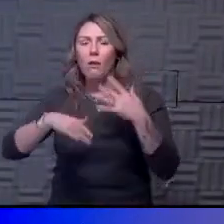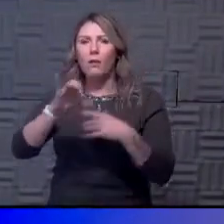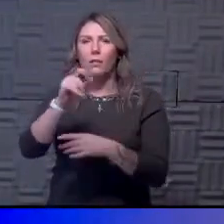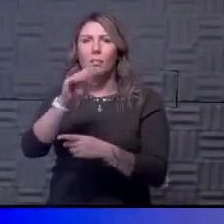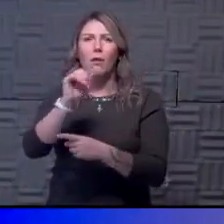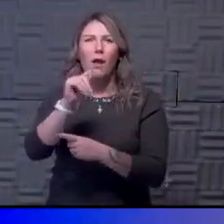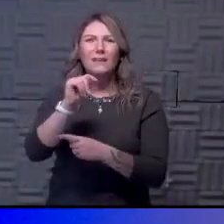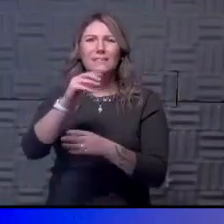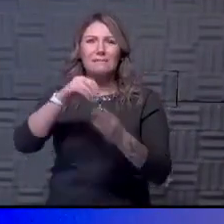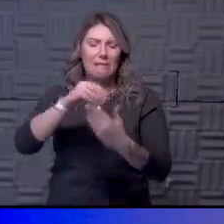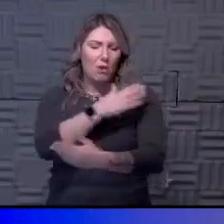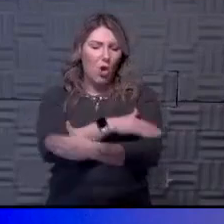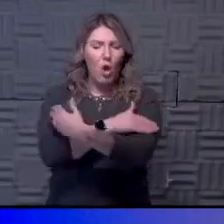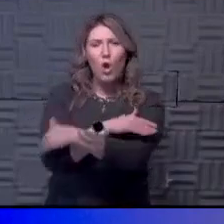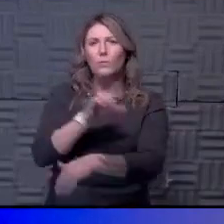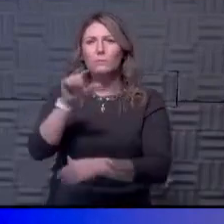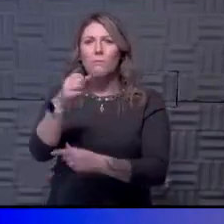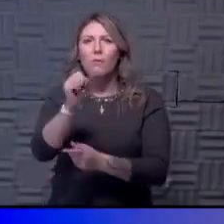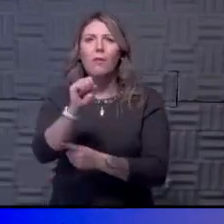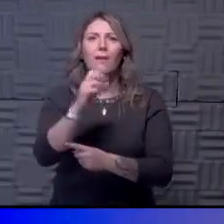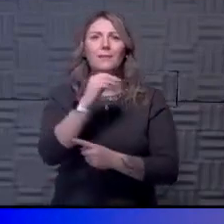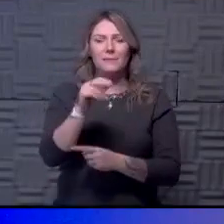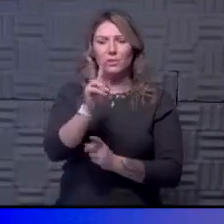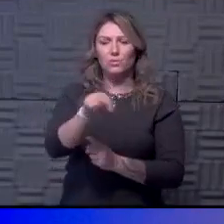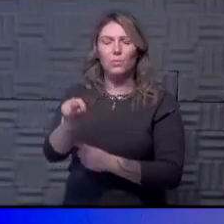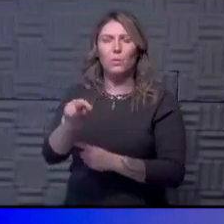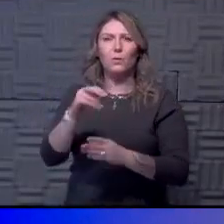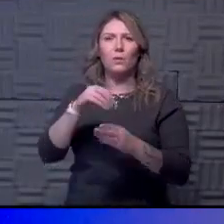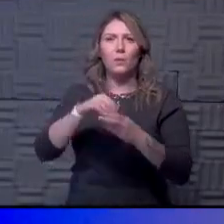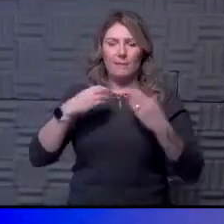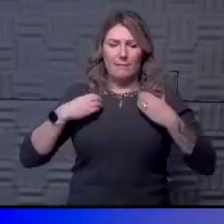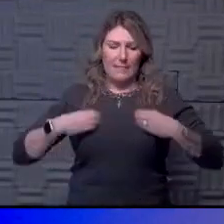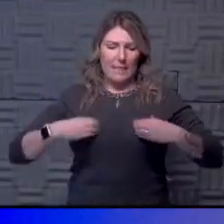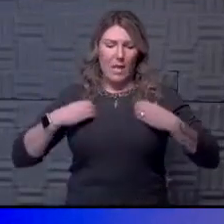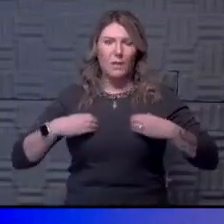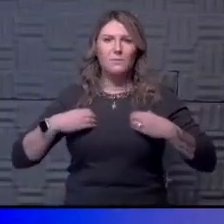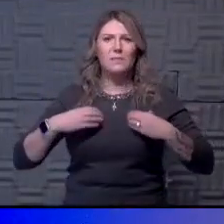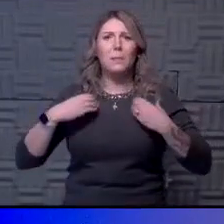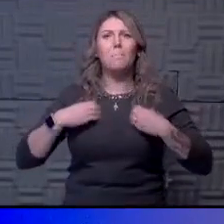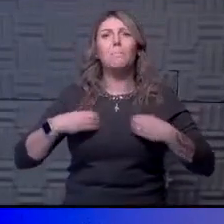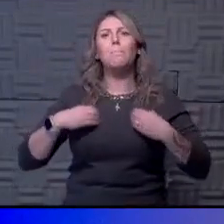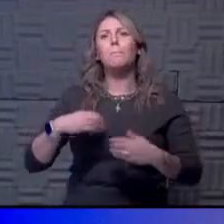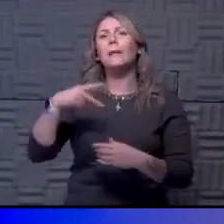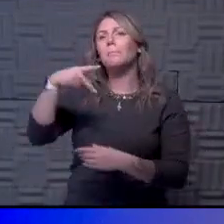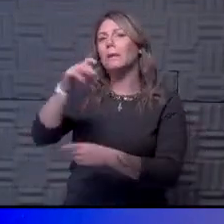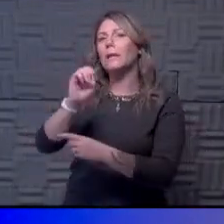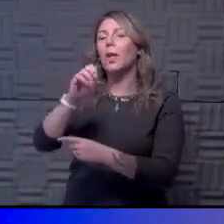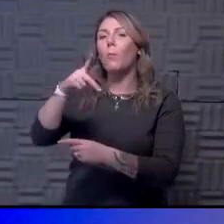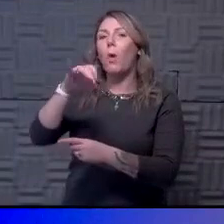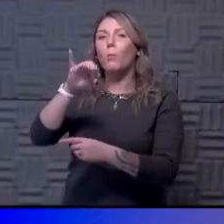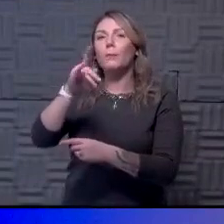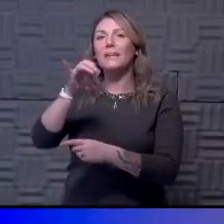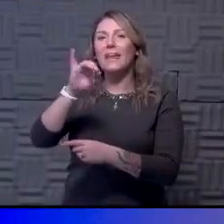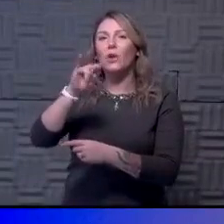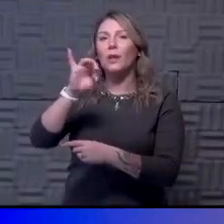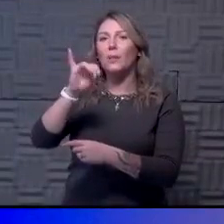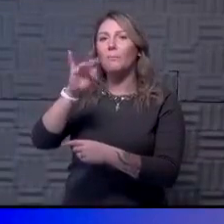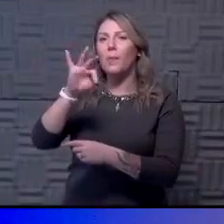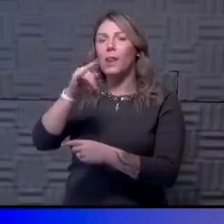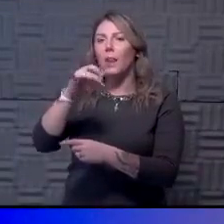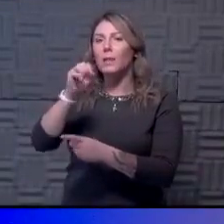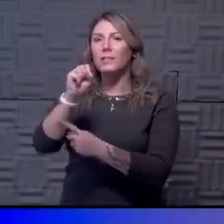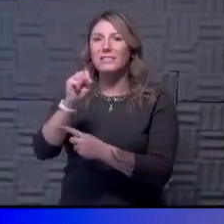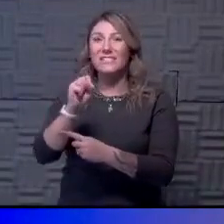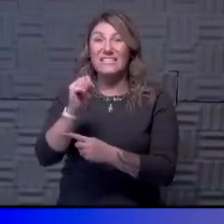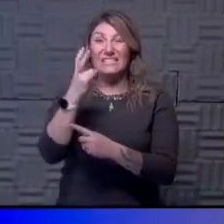and like 22 blood clots in your lungs, which we call pulmonary embolus or PE, in 17 million people